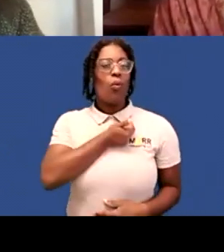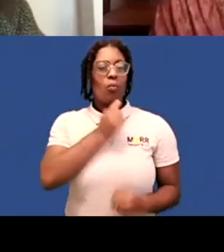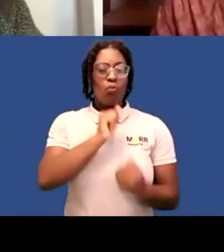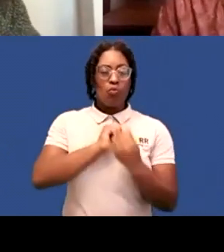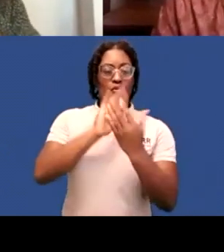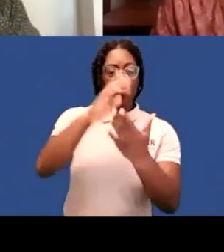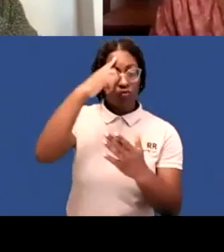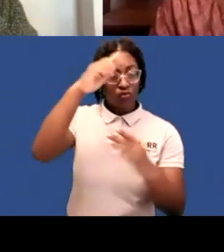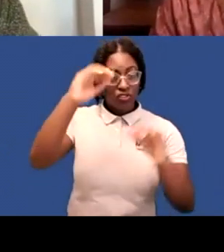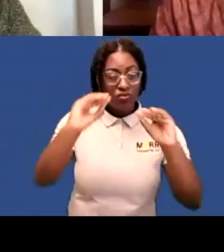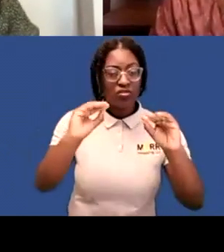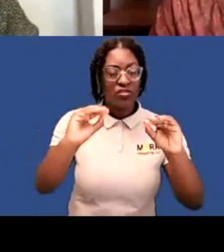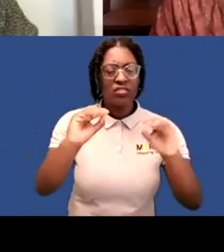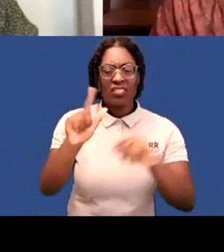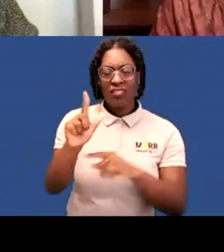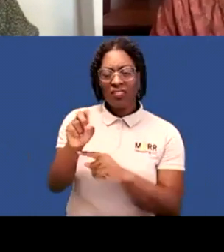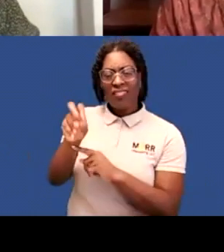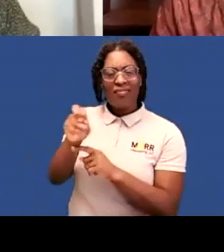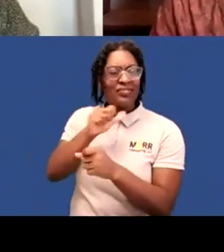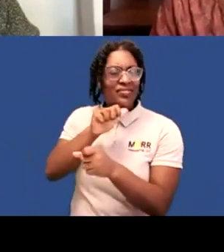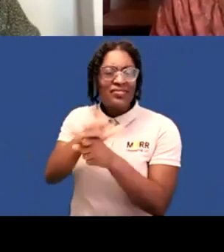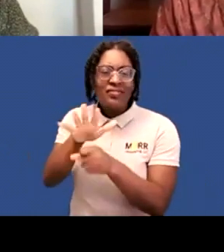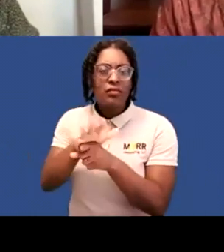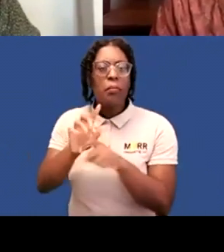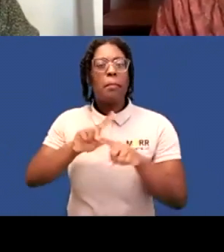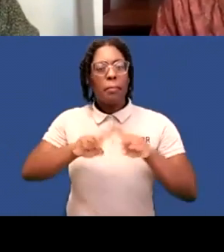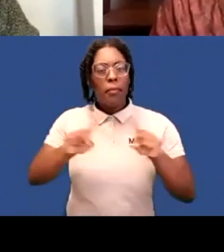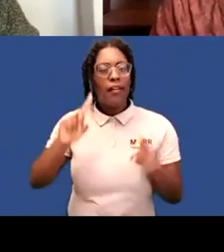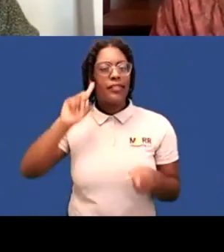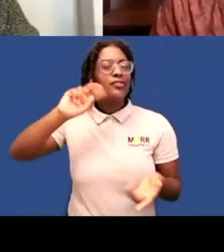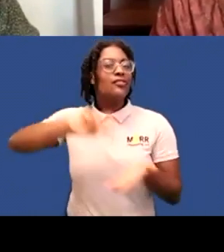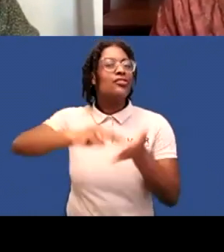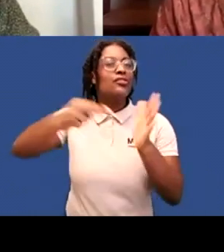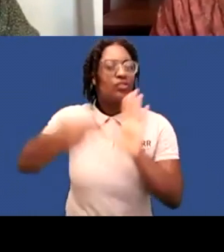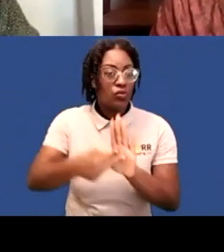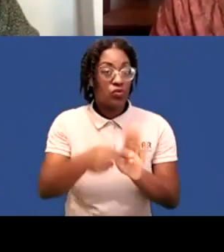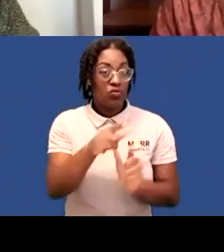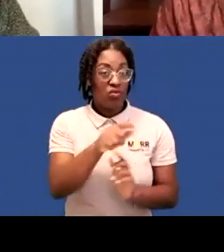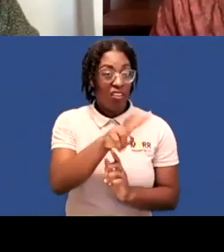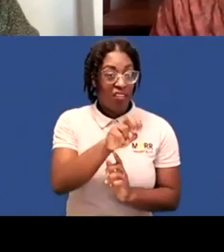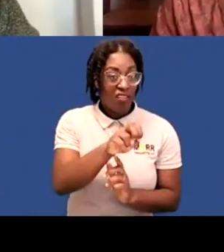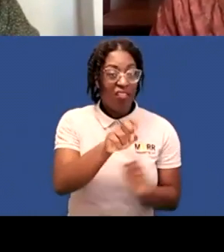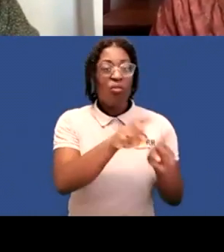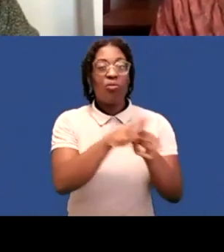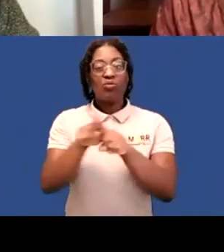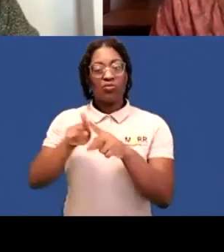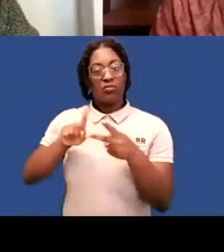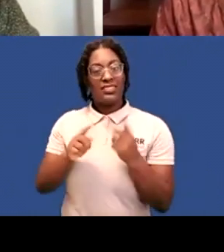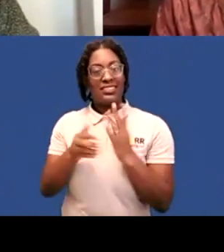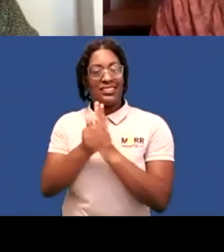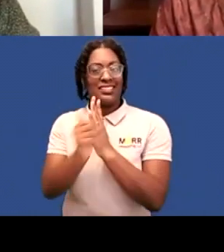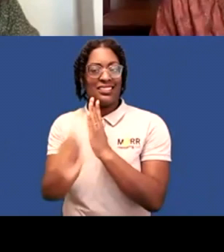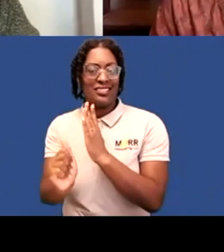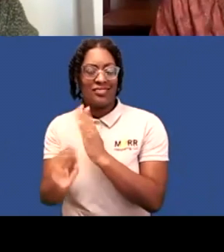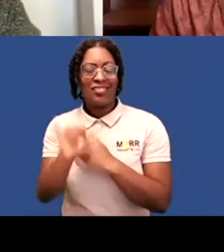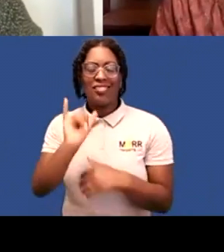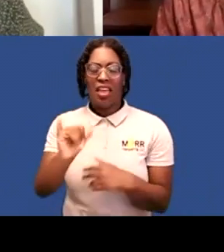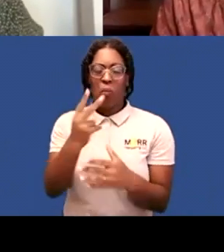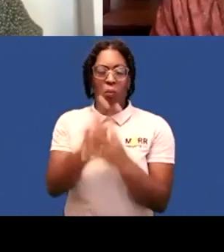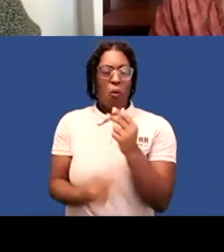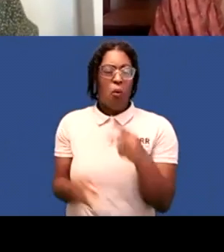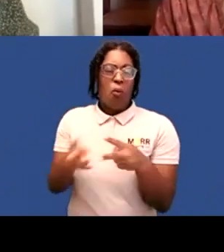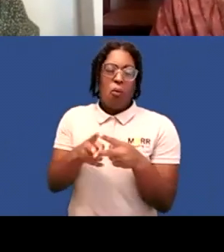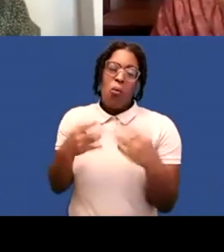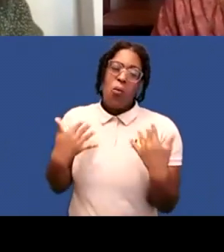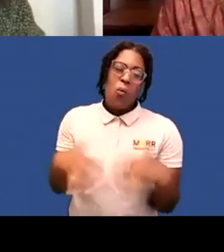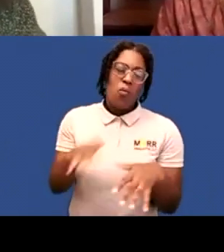intentional love coupled with skill. And that part of the piece really gets me every time. Thank you so much for sharing that with us. Thank you,